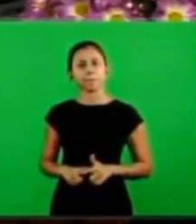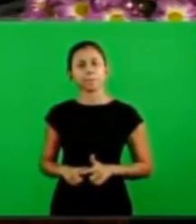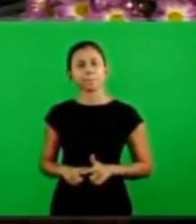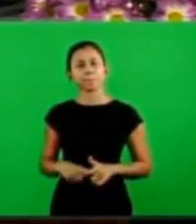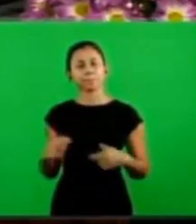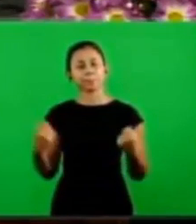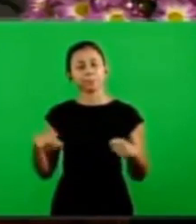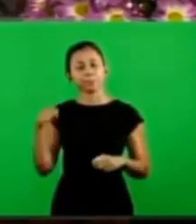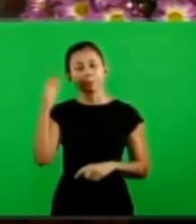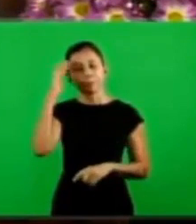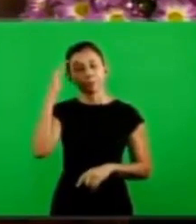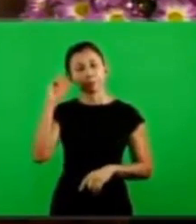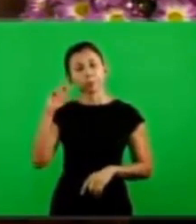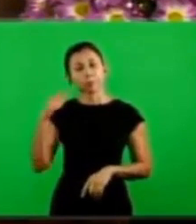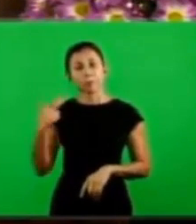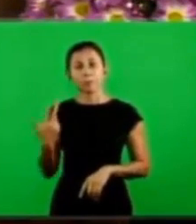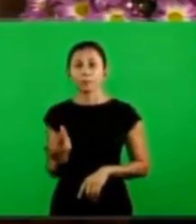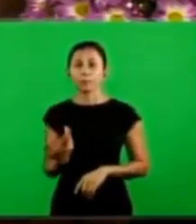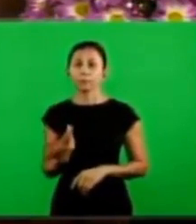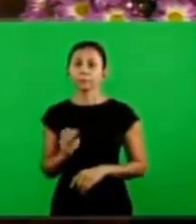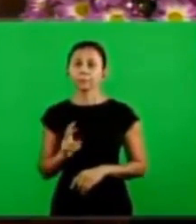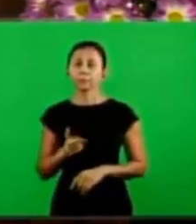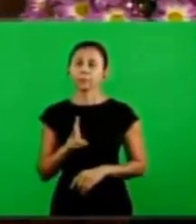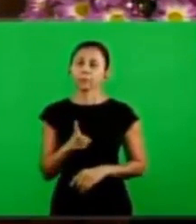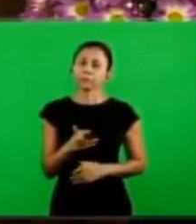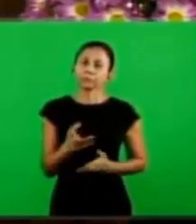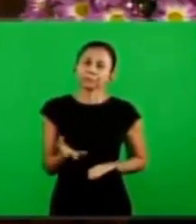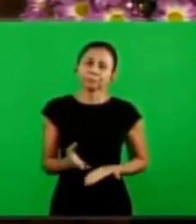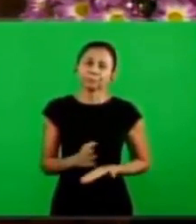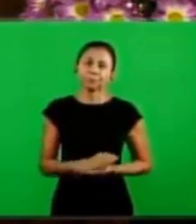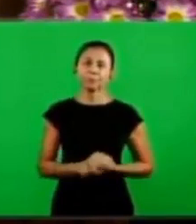Jesus needs to understand.